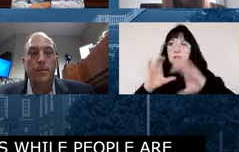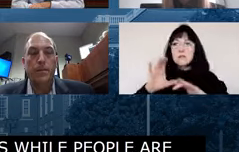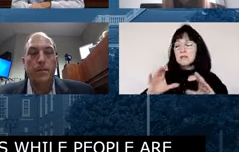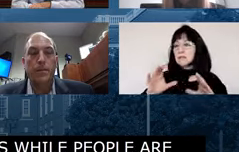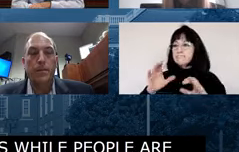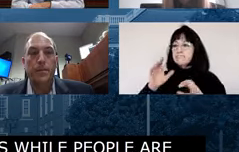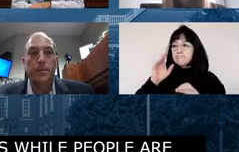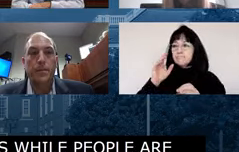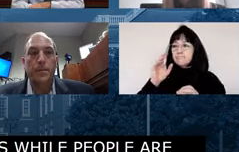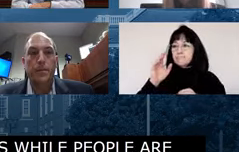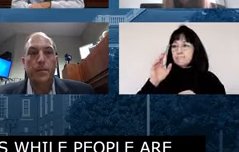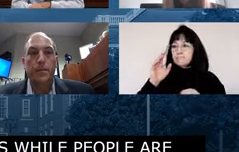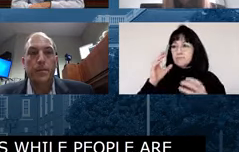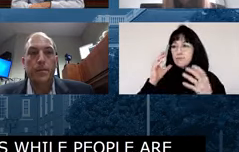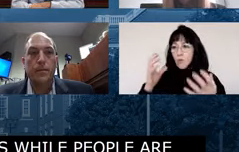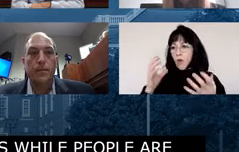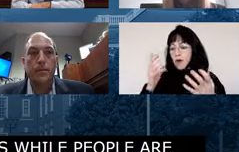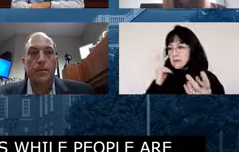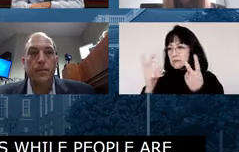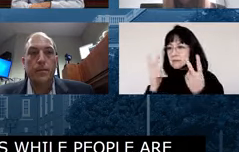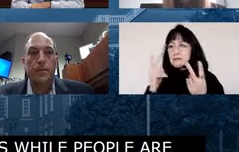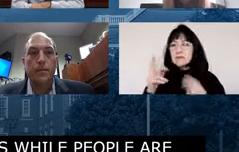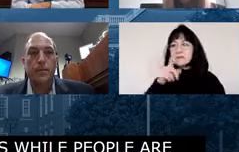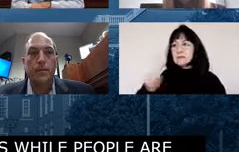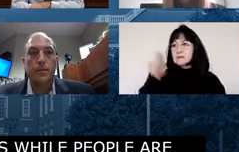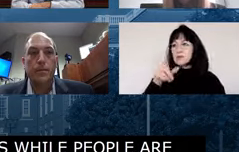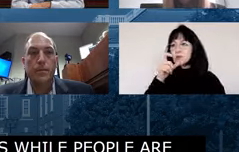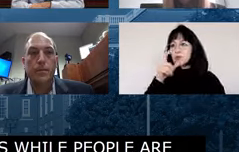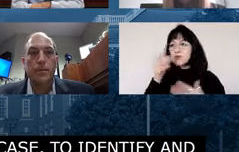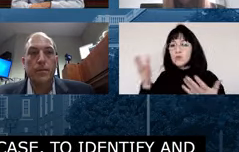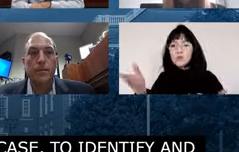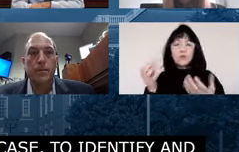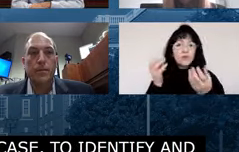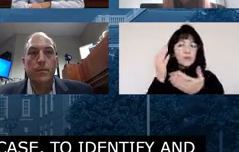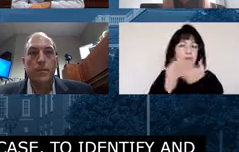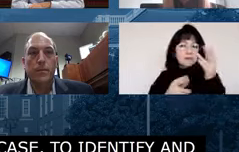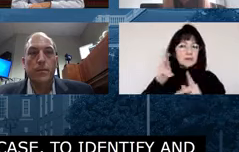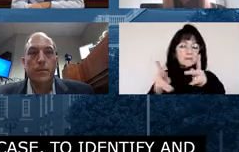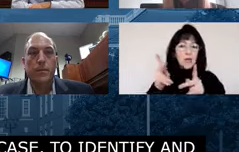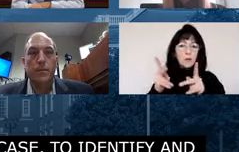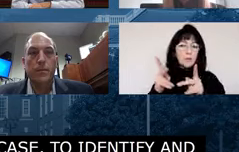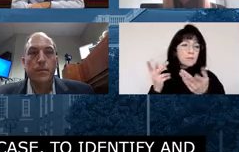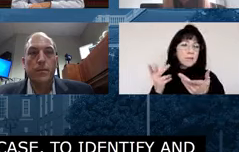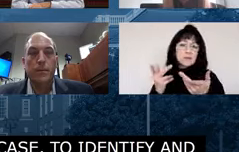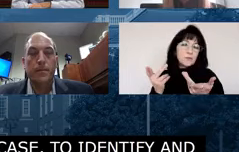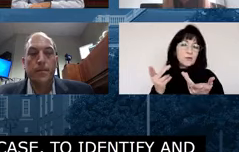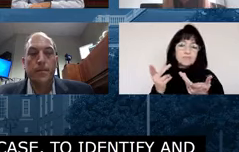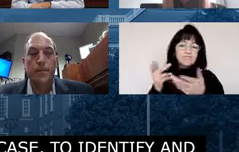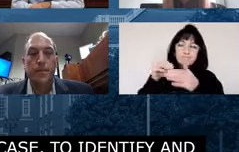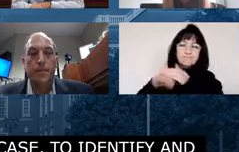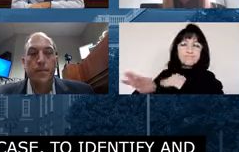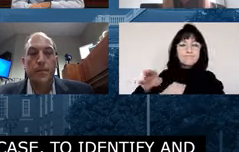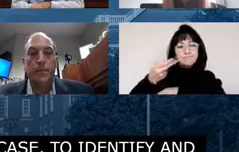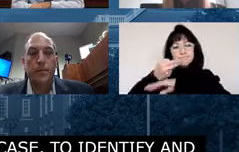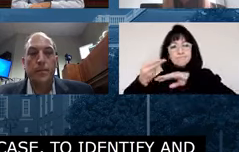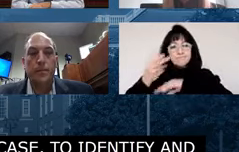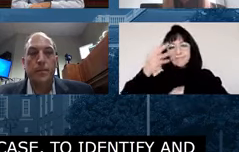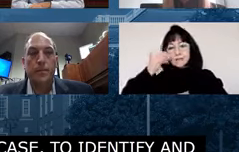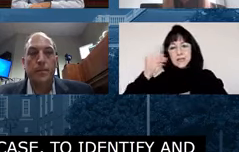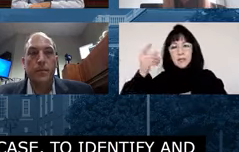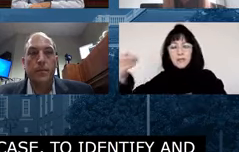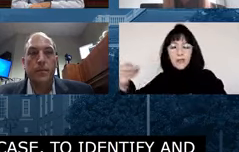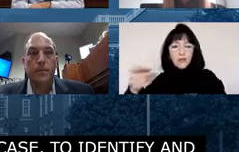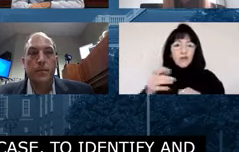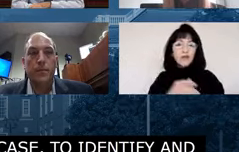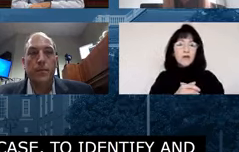been sleeping in the building, not as residents, but just as shelter, and just hearts are heavy today with that. Before we